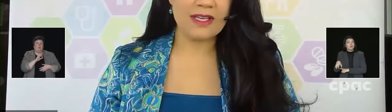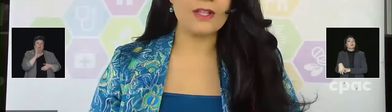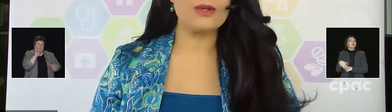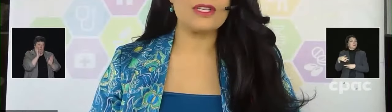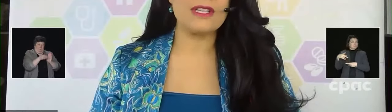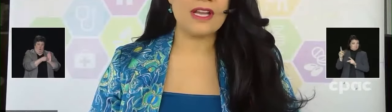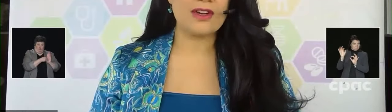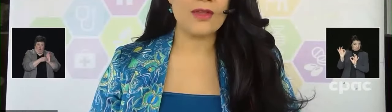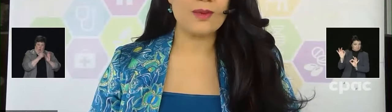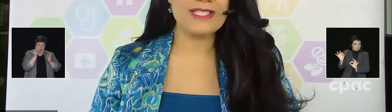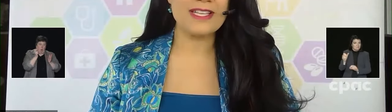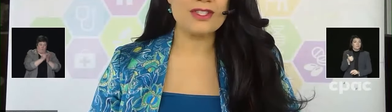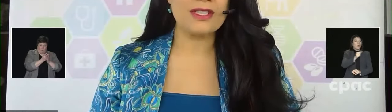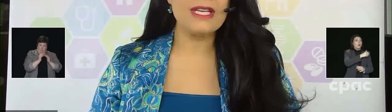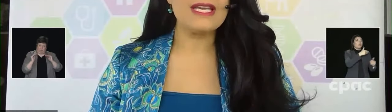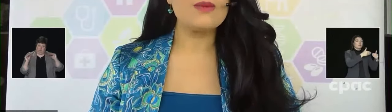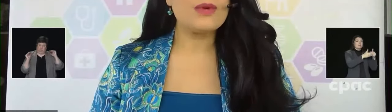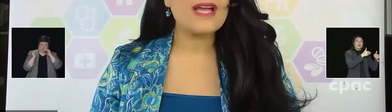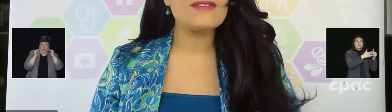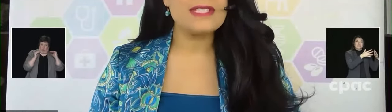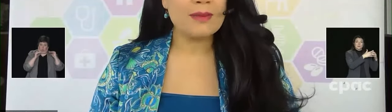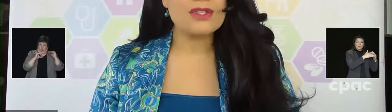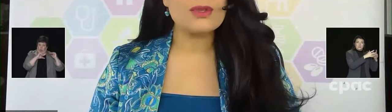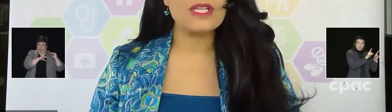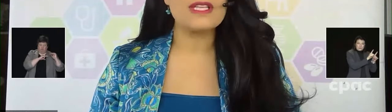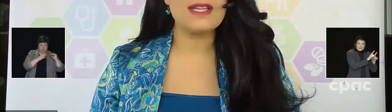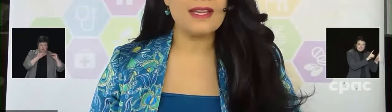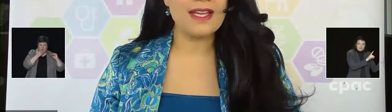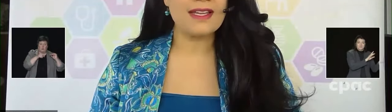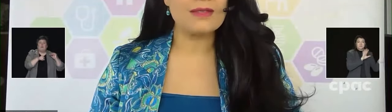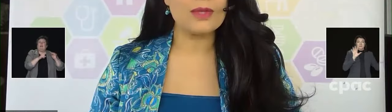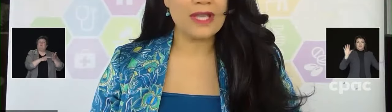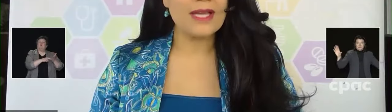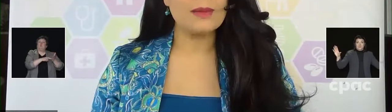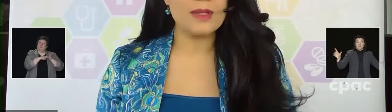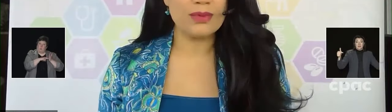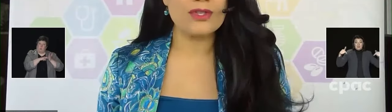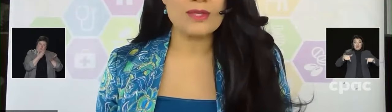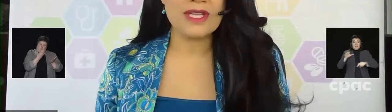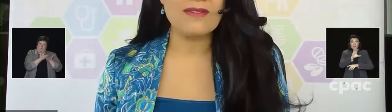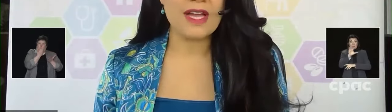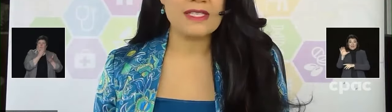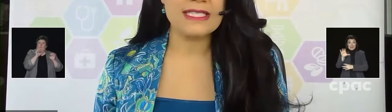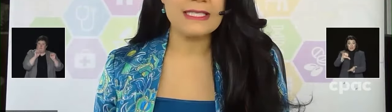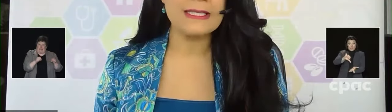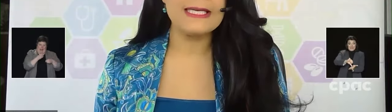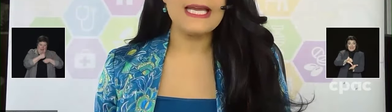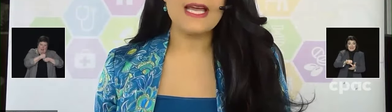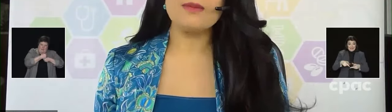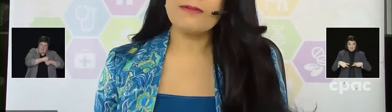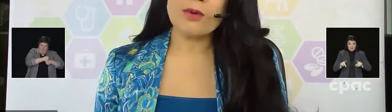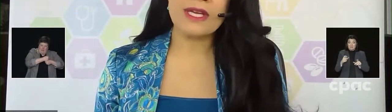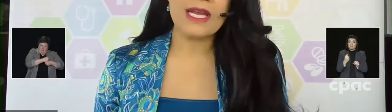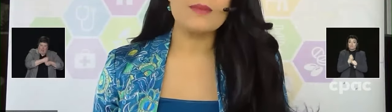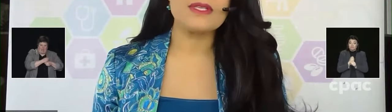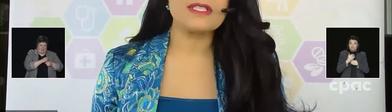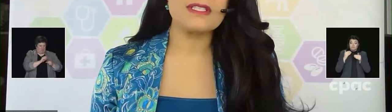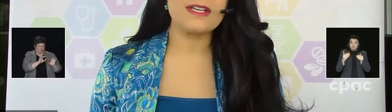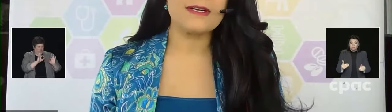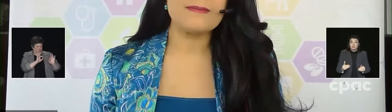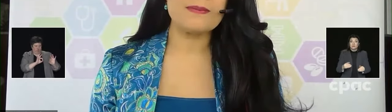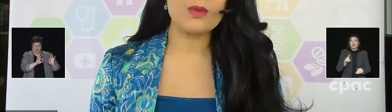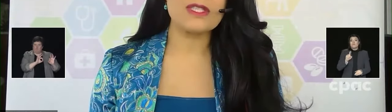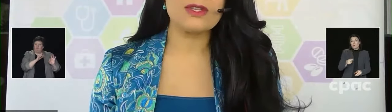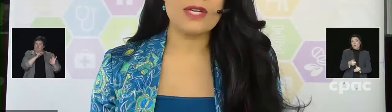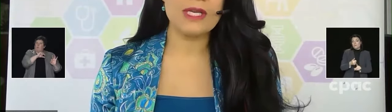to be included in that authorization, it would have to demonstrate that they can reliably produce that vaccine. And before that